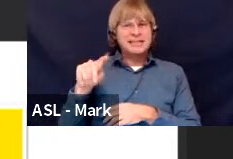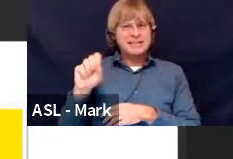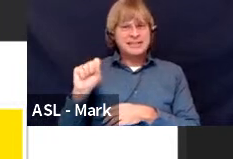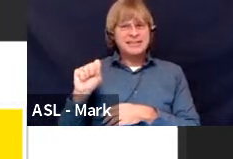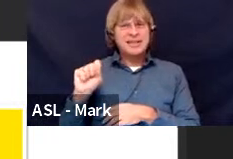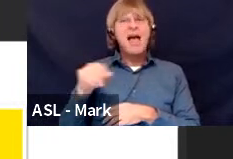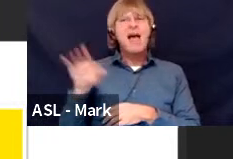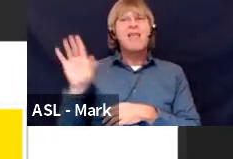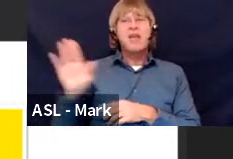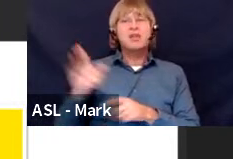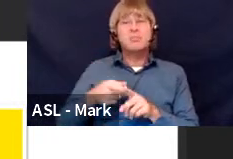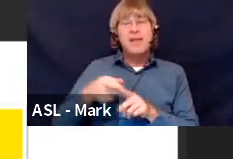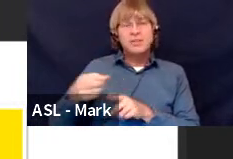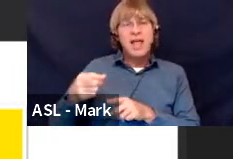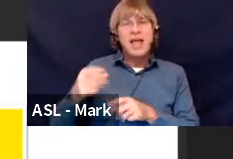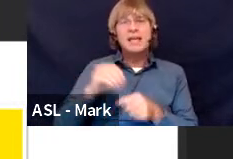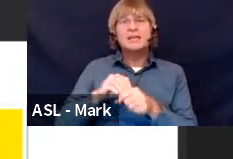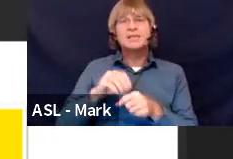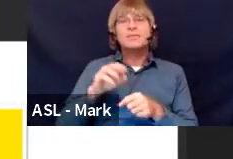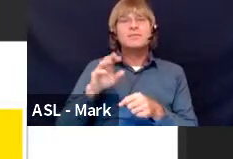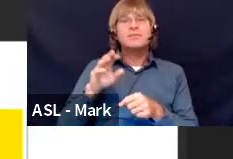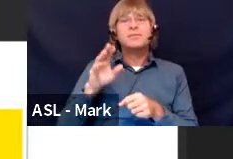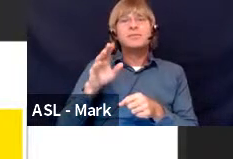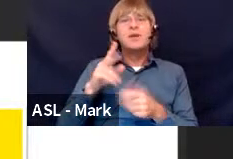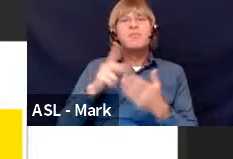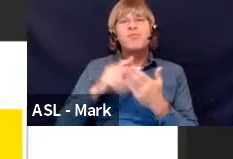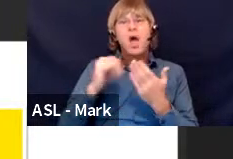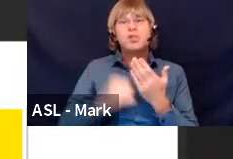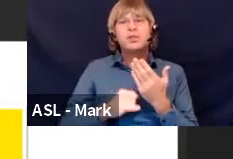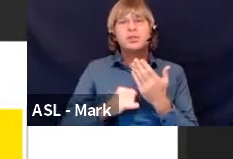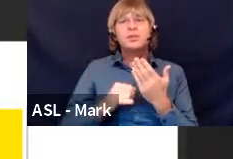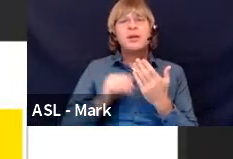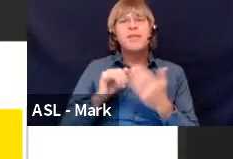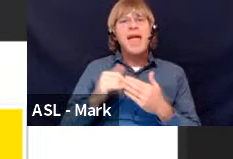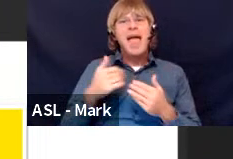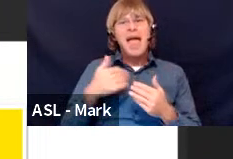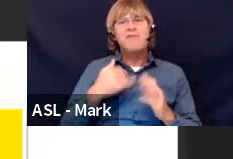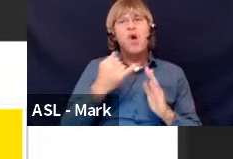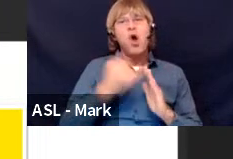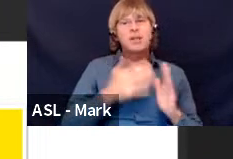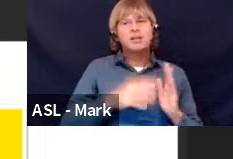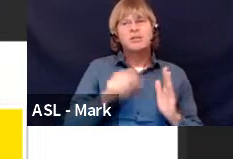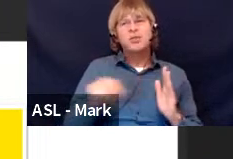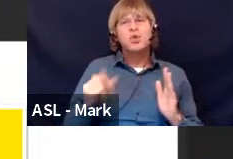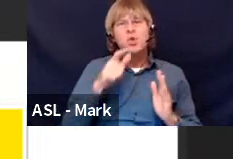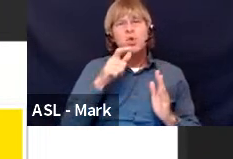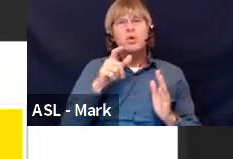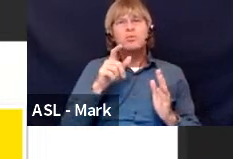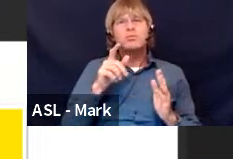they specialize in projects that have artists to meet